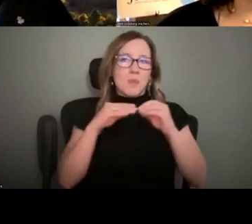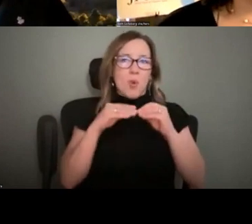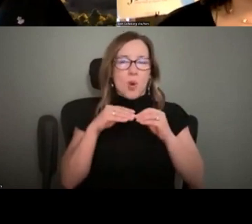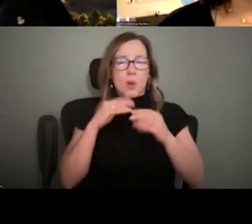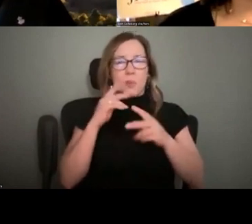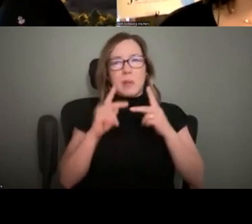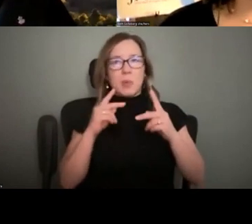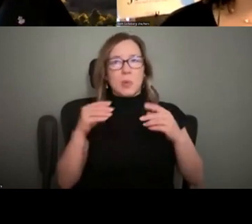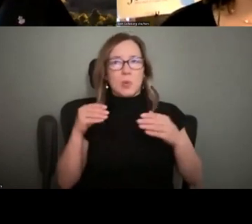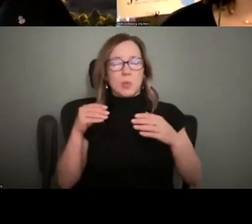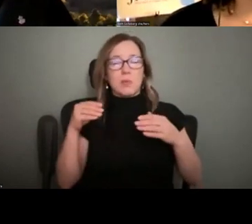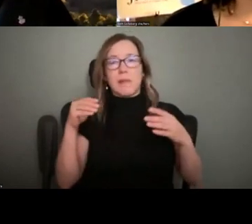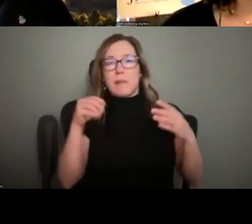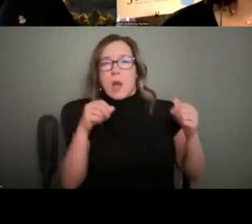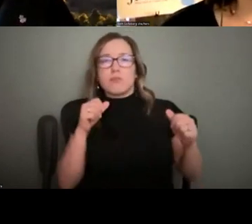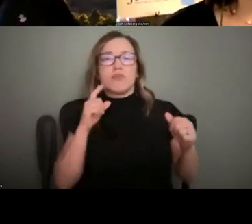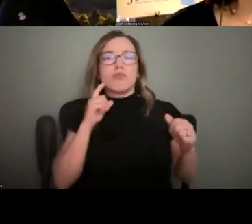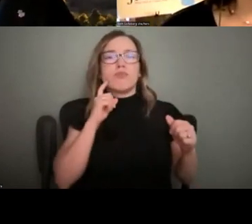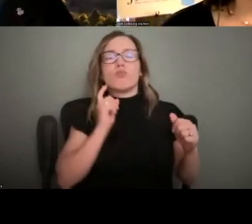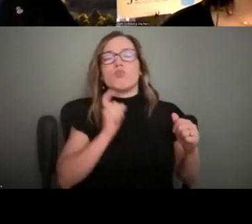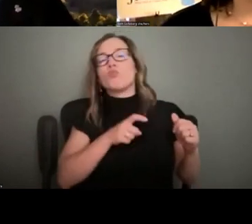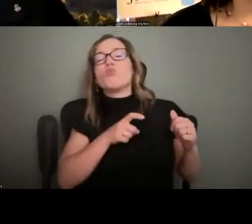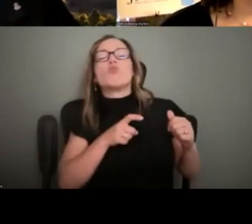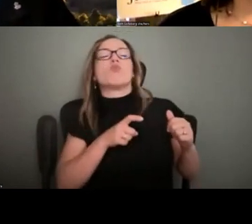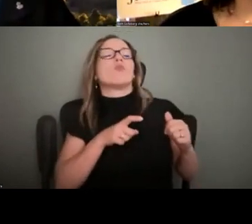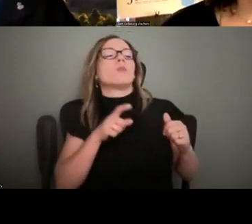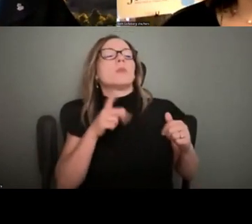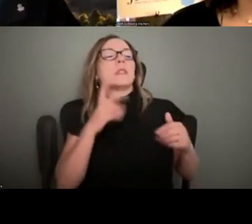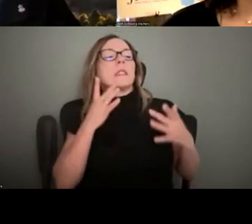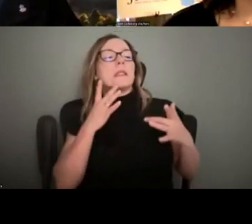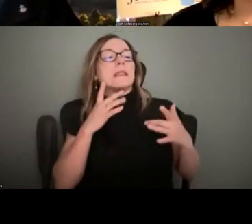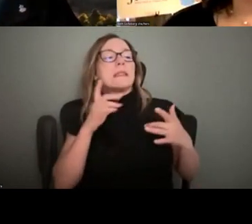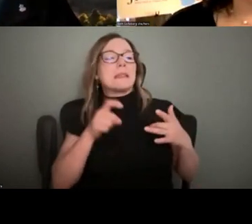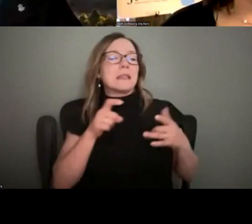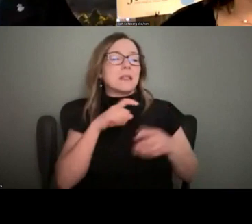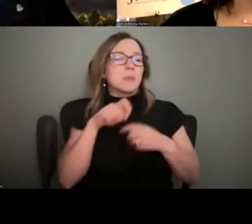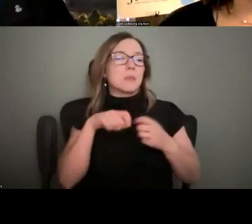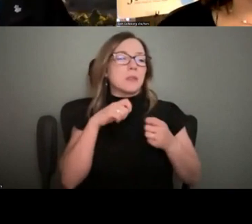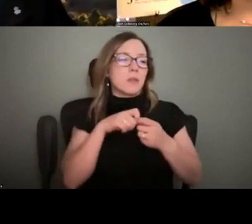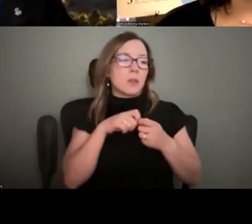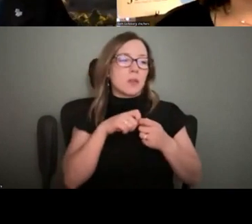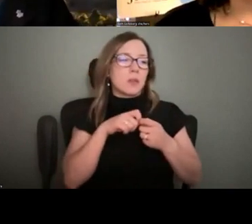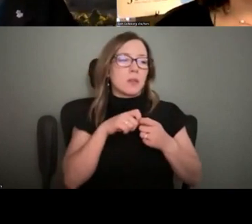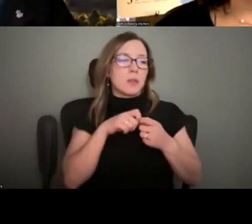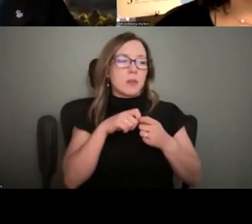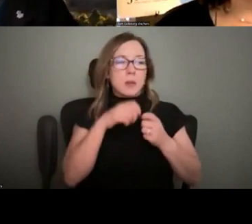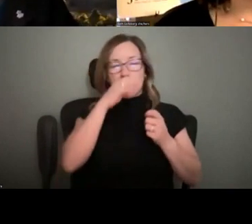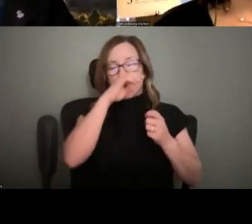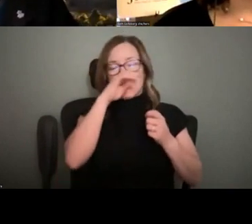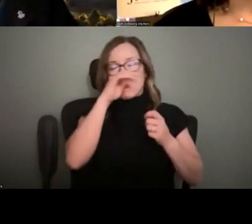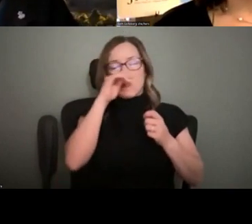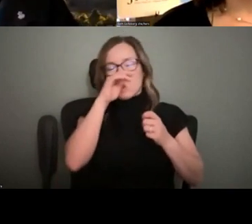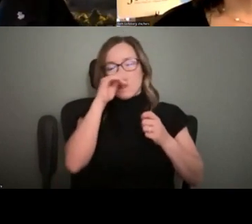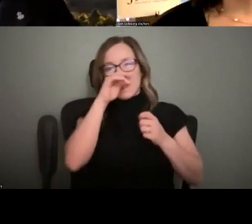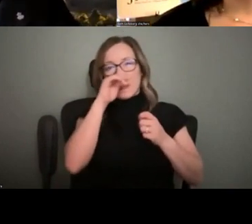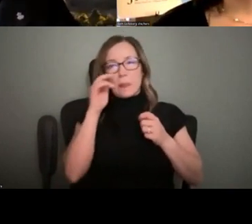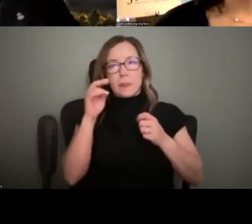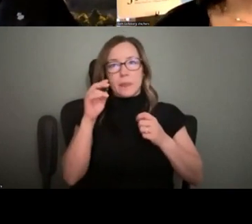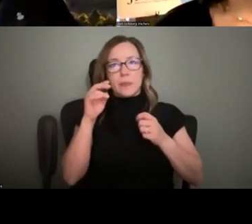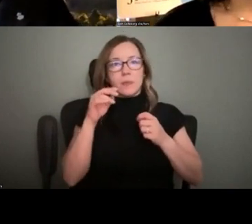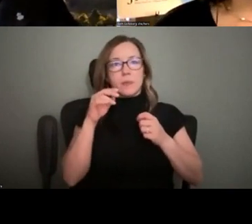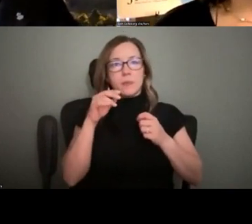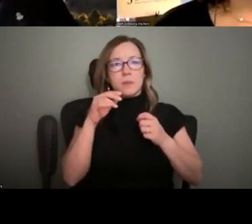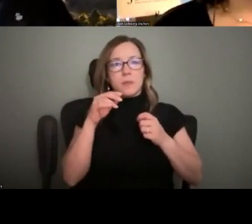may take notice of the need to specifically target funds to cafes